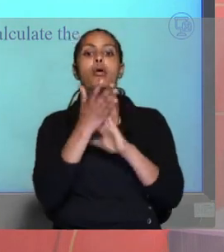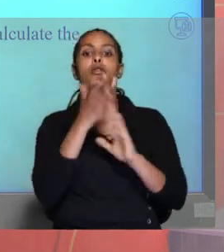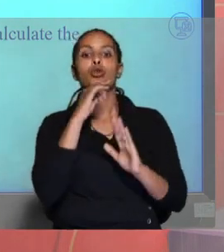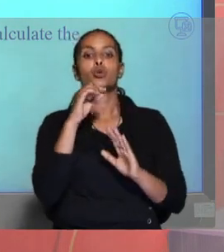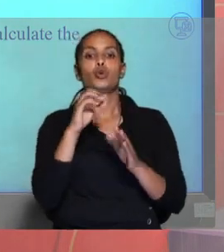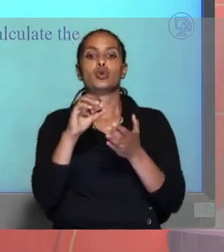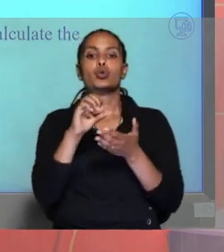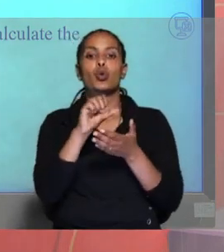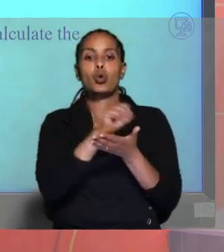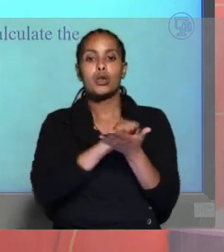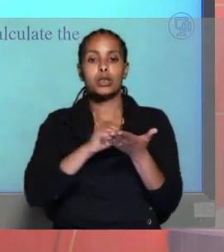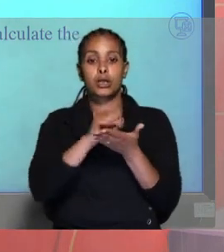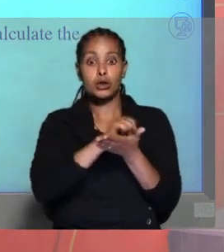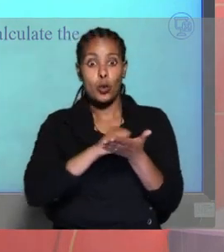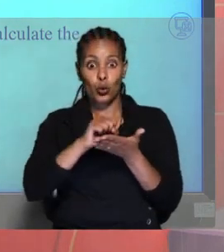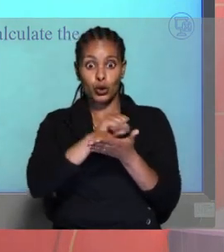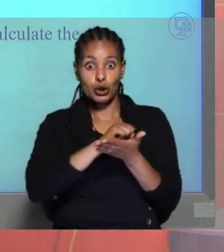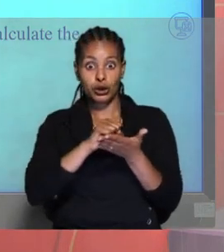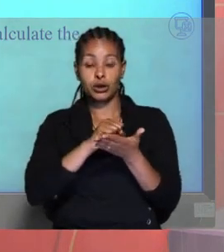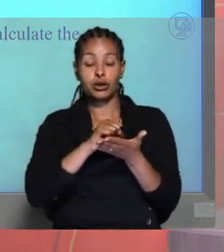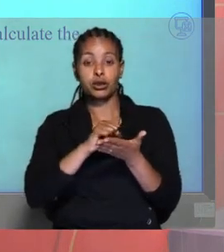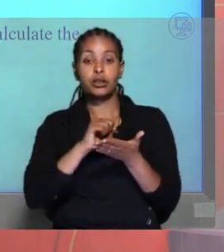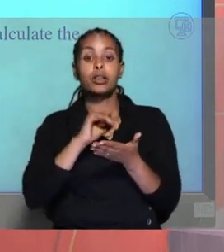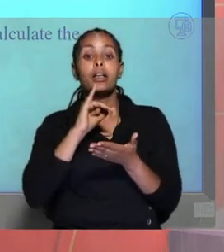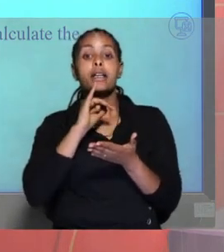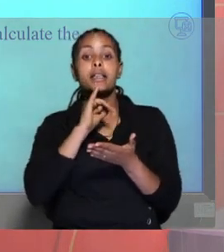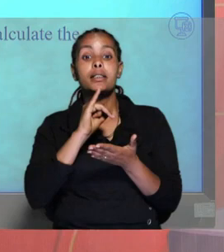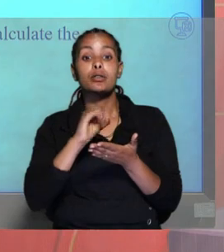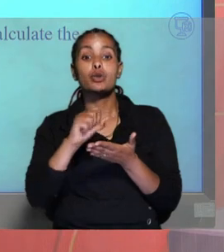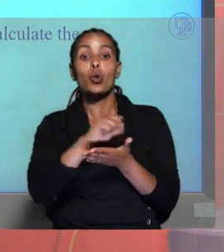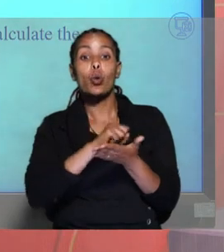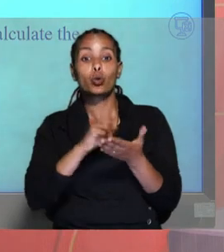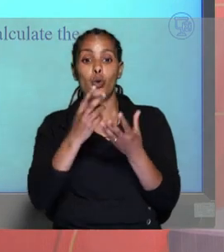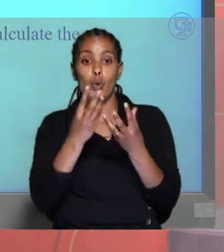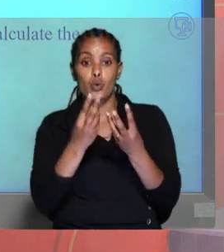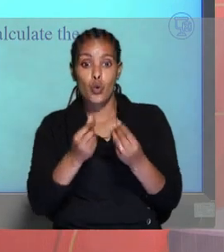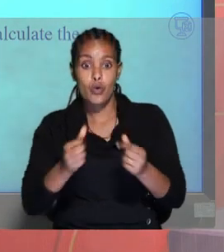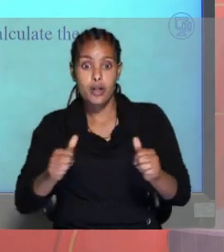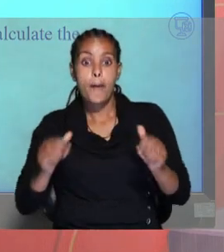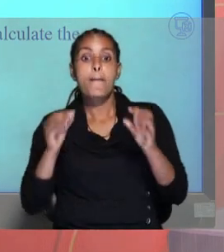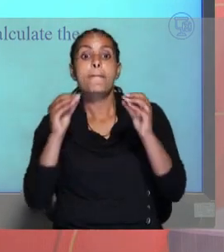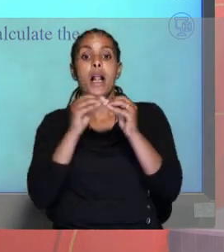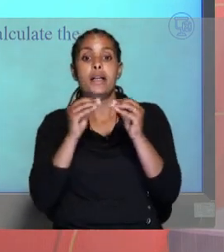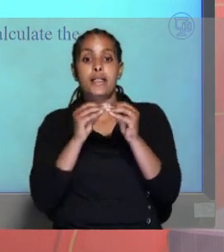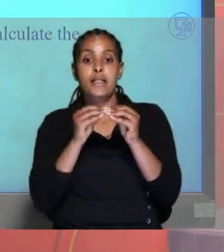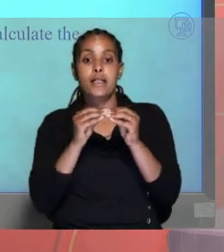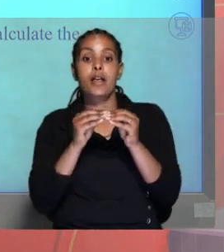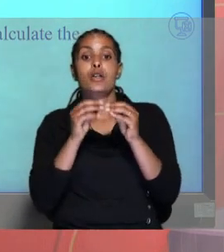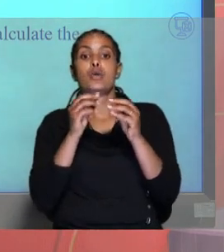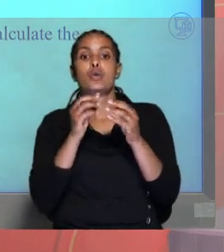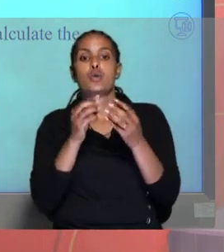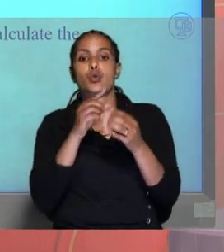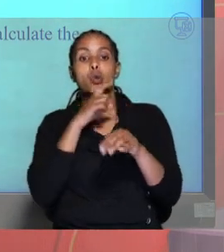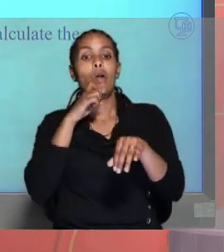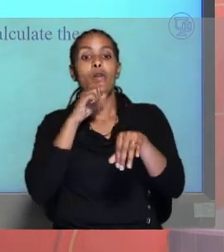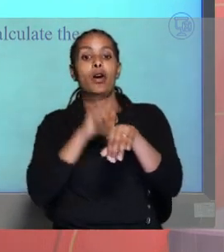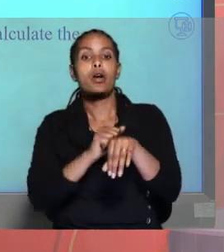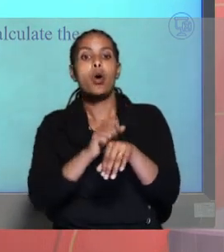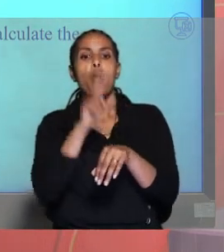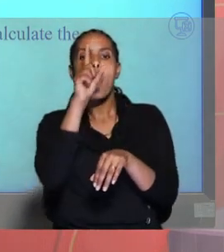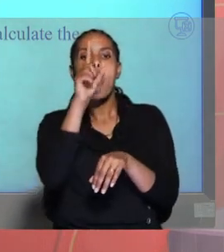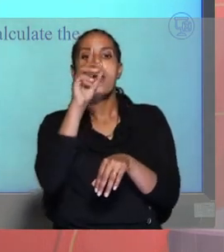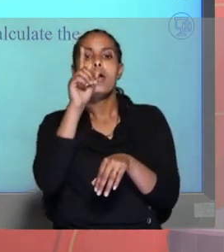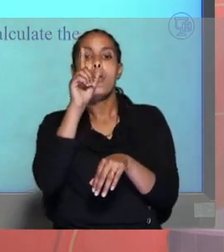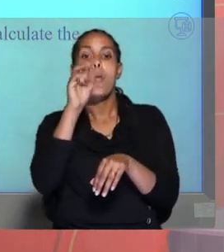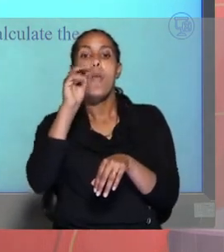mole of solution. Number of mole of solution is number of mole of solids plus number of mole of solvent, which is 1